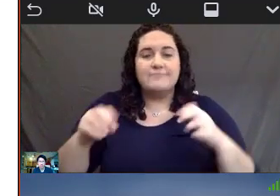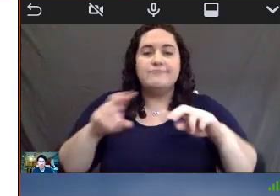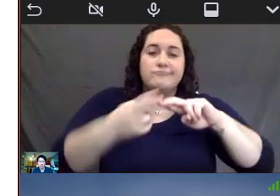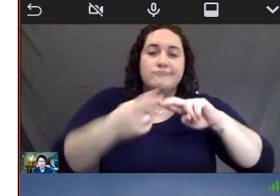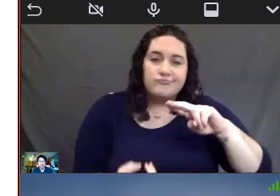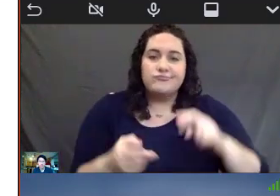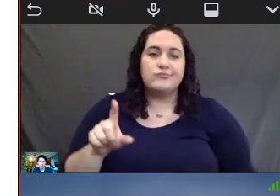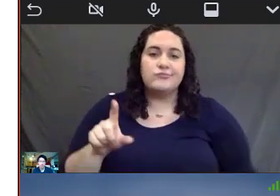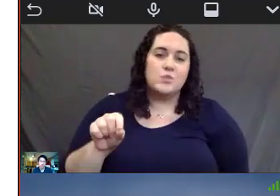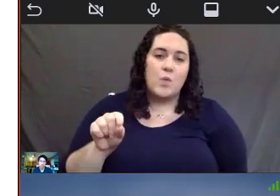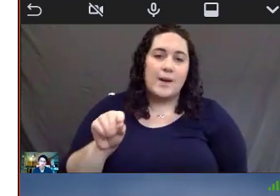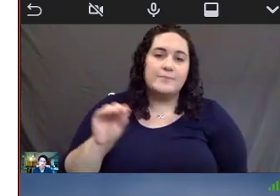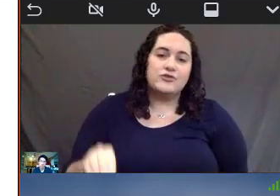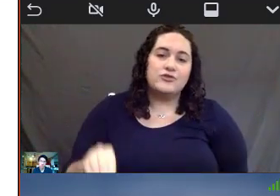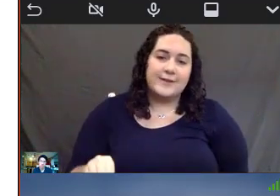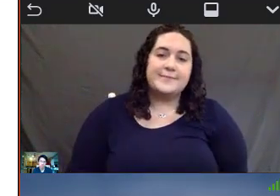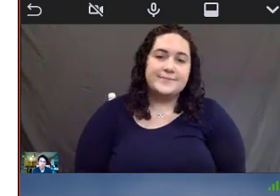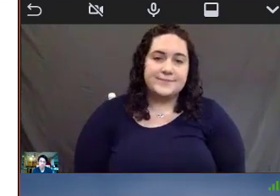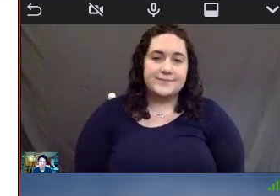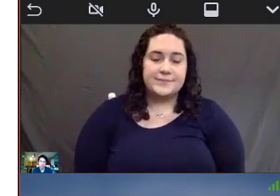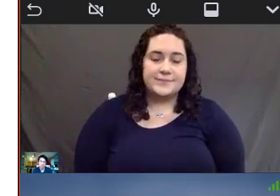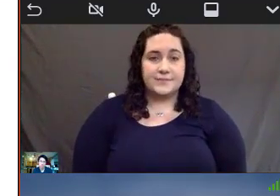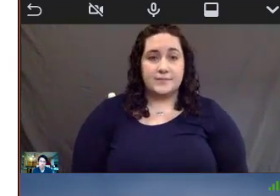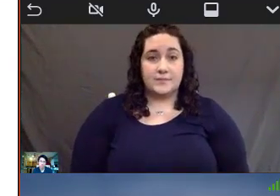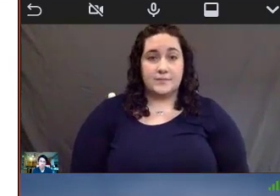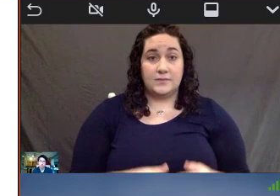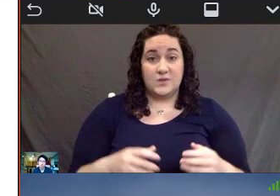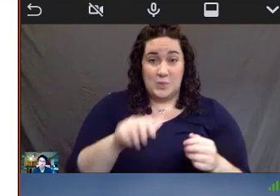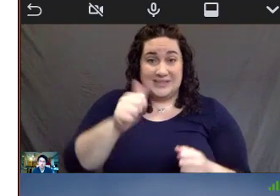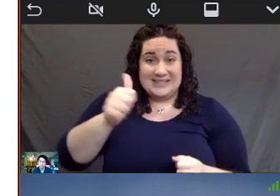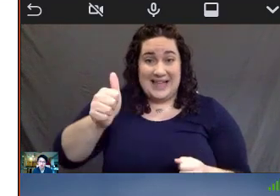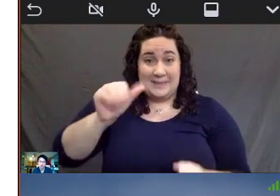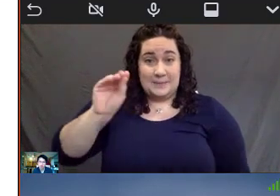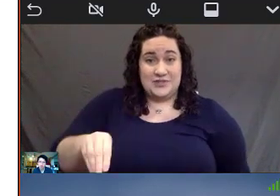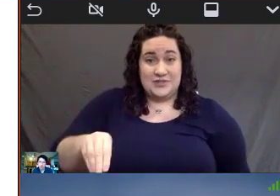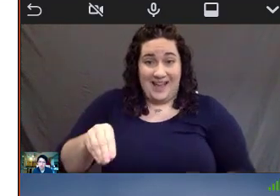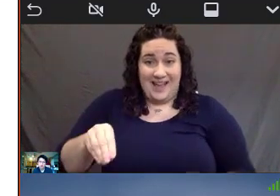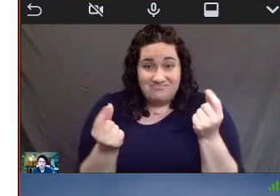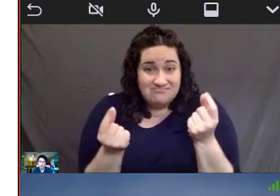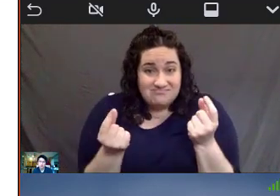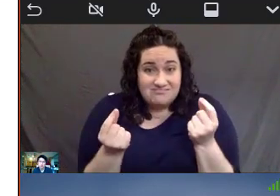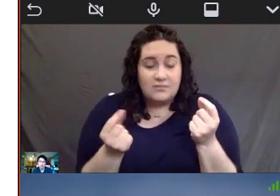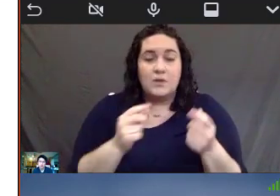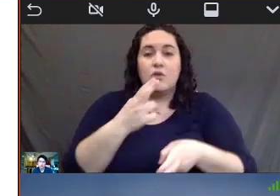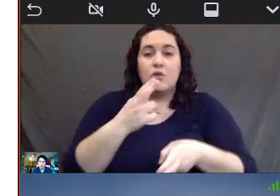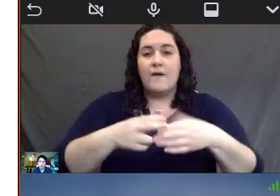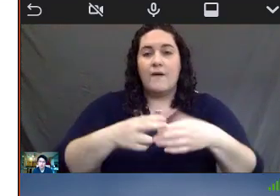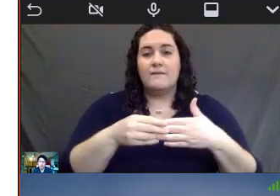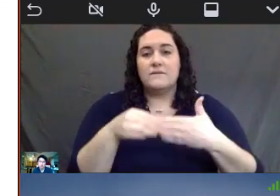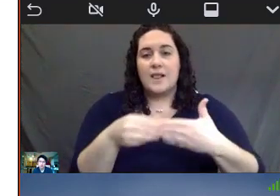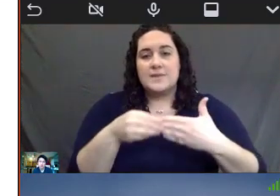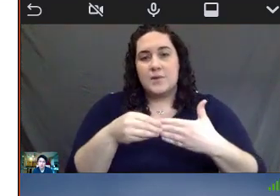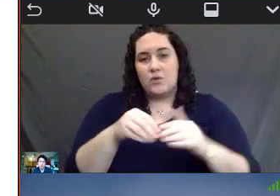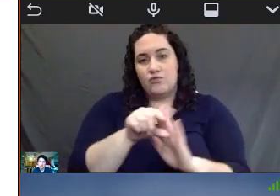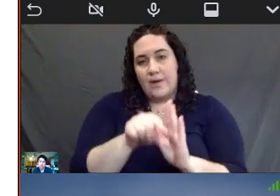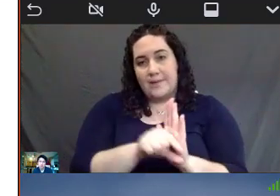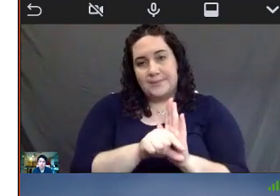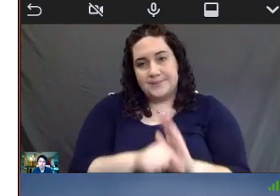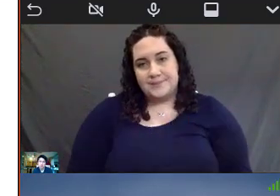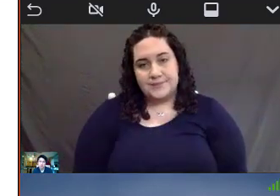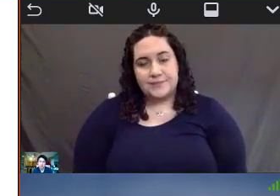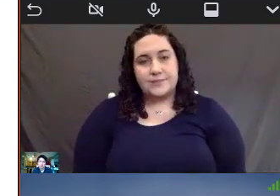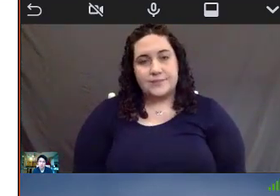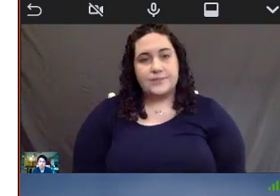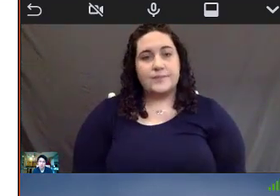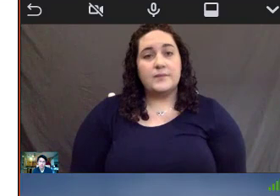10% flexible grade component. So that flexible grade component, we'll calculate this two different ways for every student, one as either